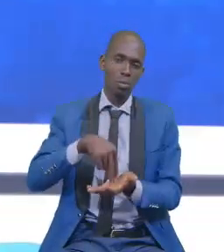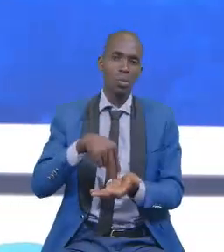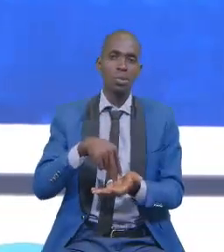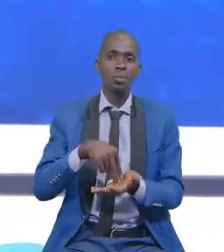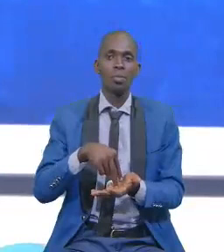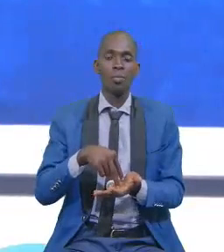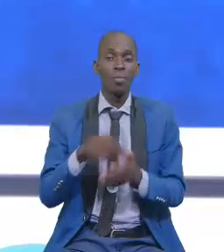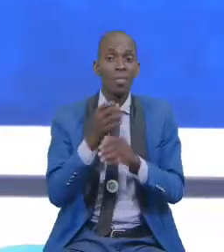Salvation, this is your day.